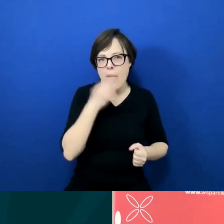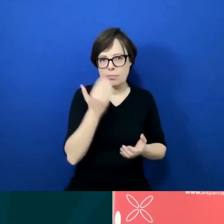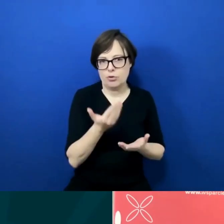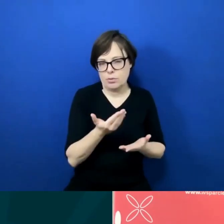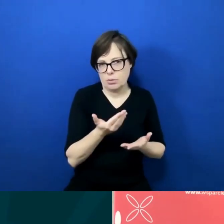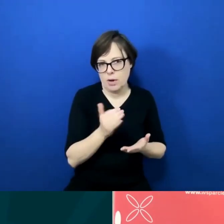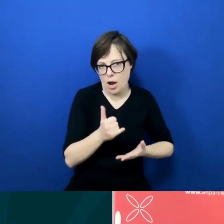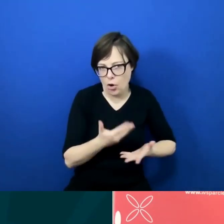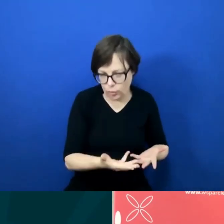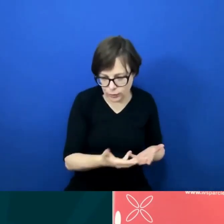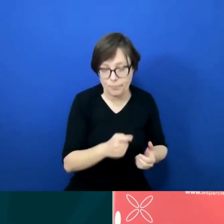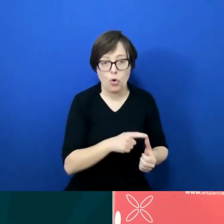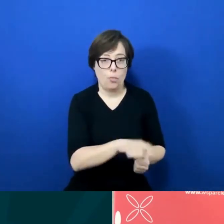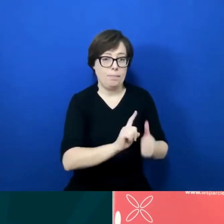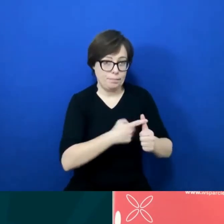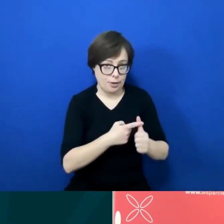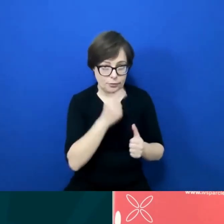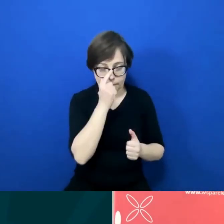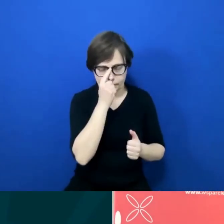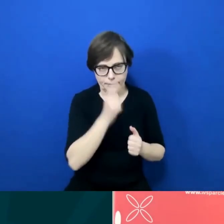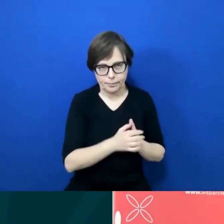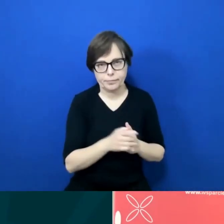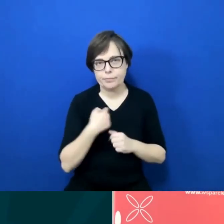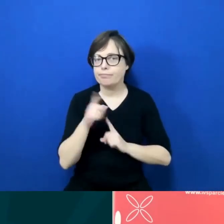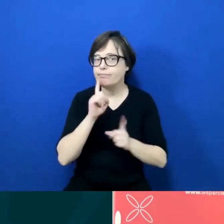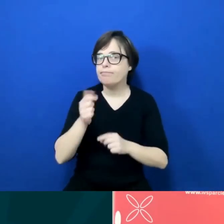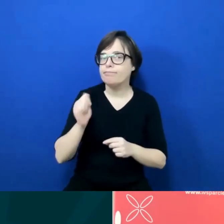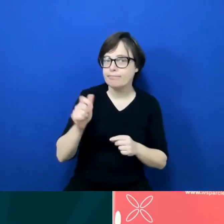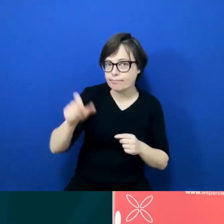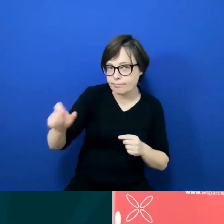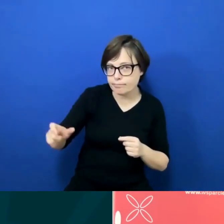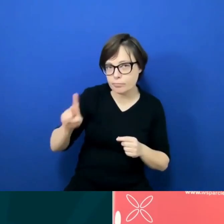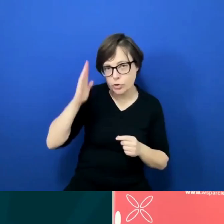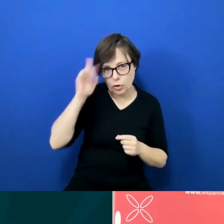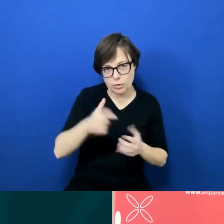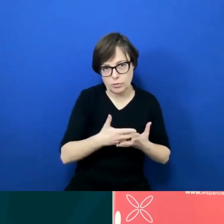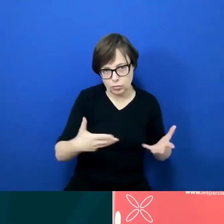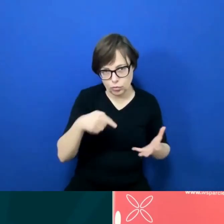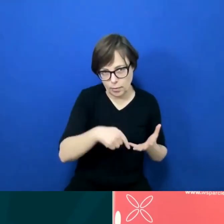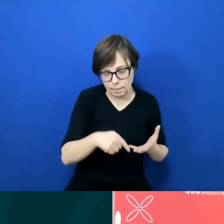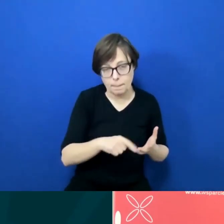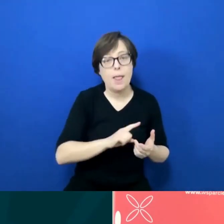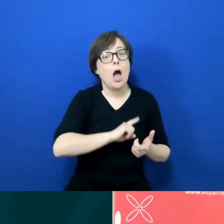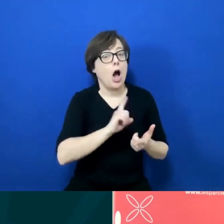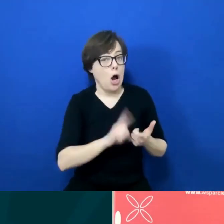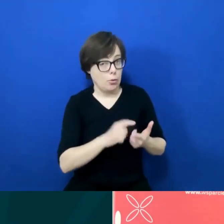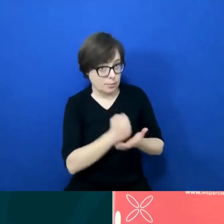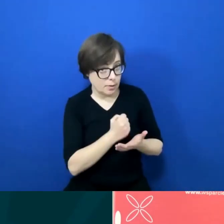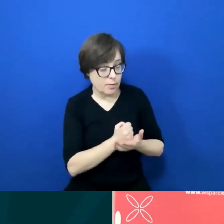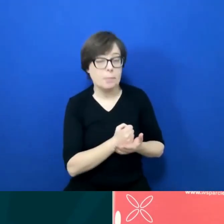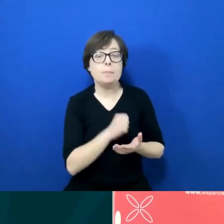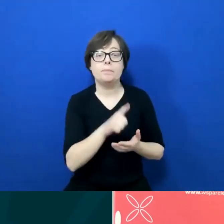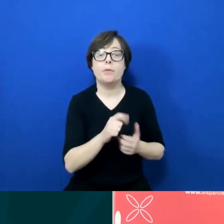soil specialists. And on the other hand, to allow trees grow, for example, on sidewalks or